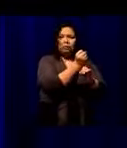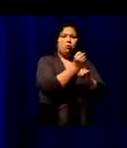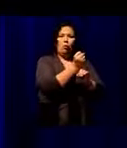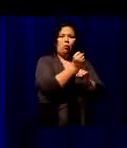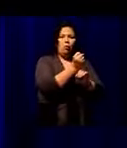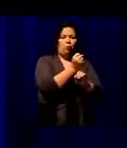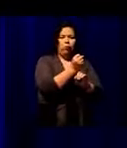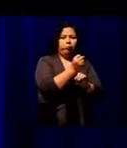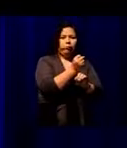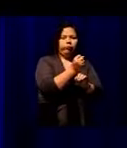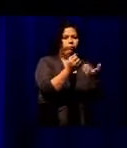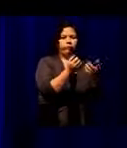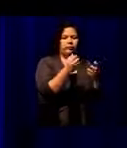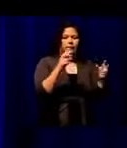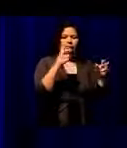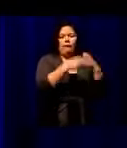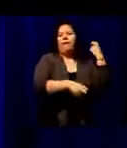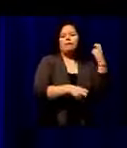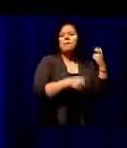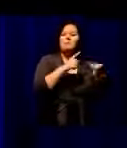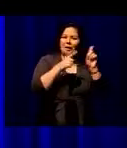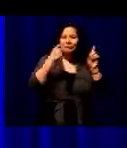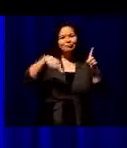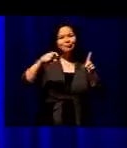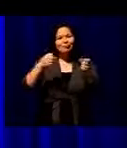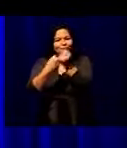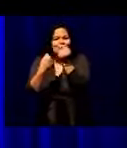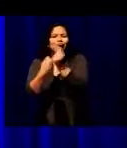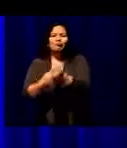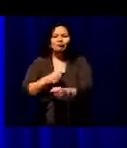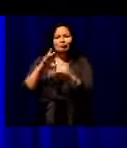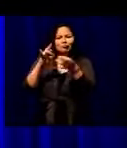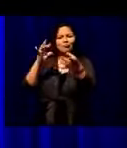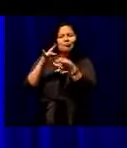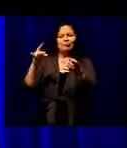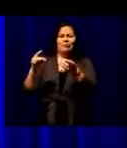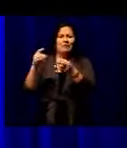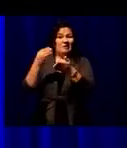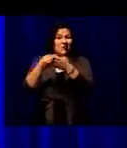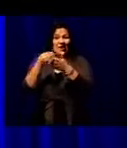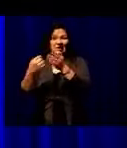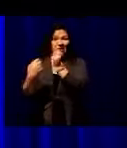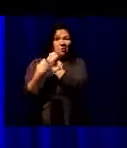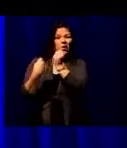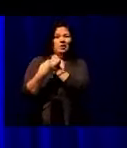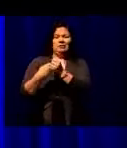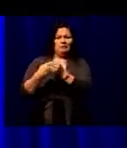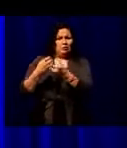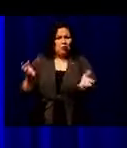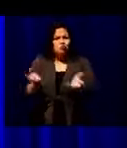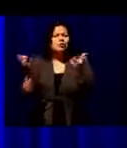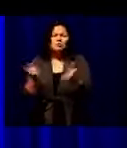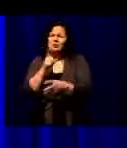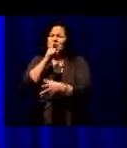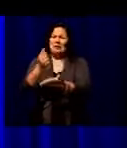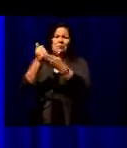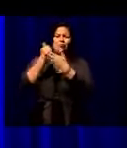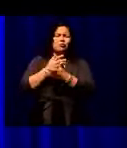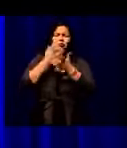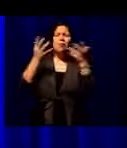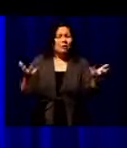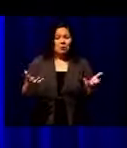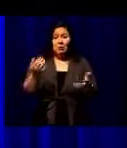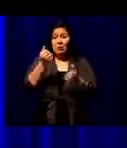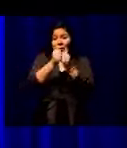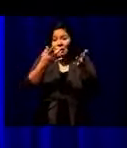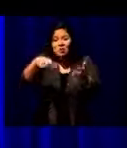thanks to all of your support, your good words, your financial support, your moral support. And we wouldn't be here